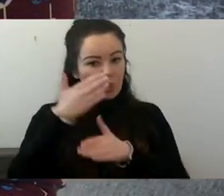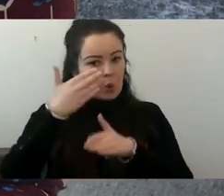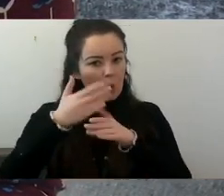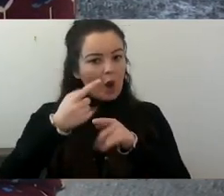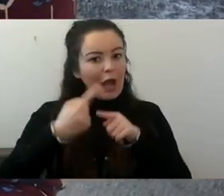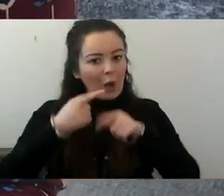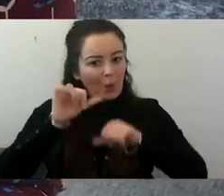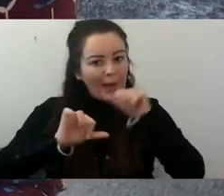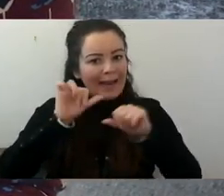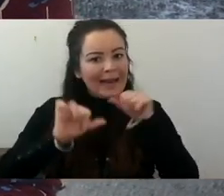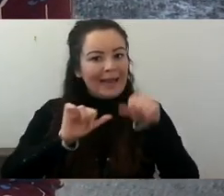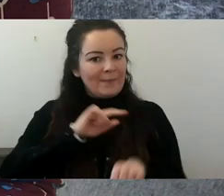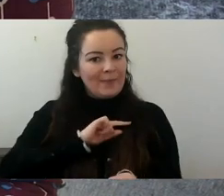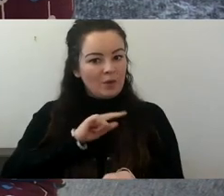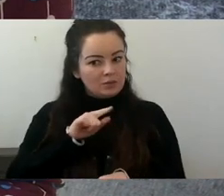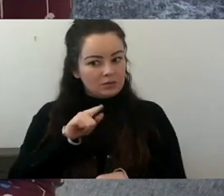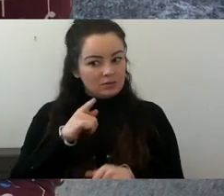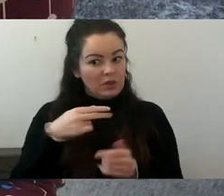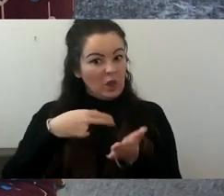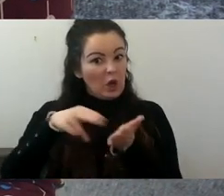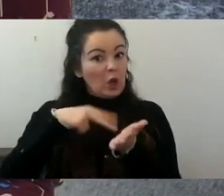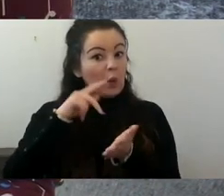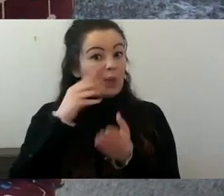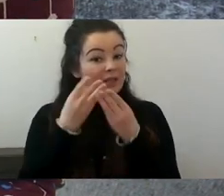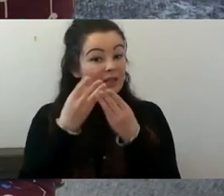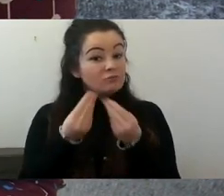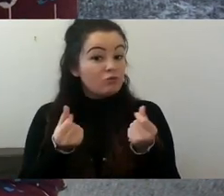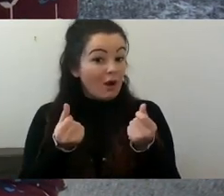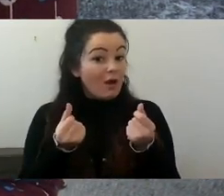working quite quickly so that the glue doesn't dry.